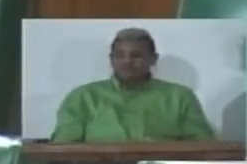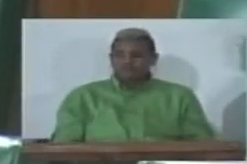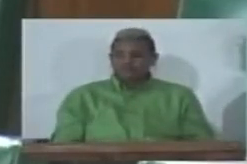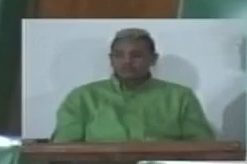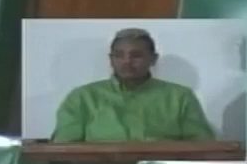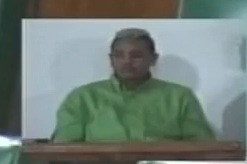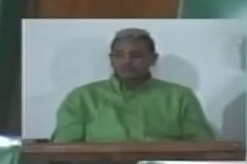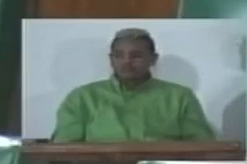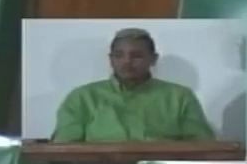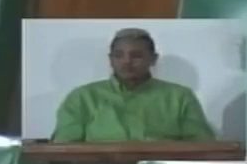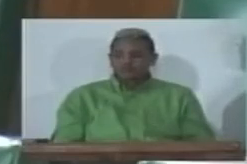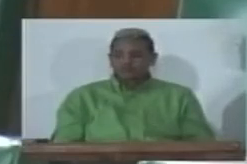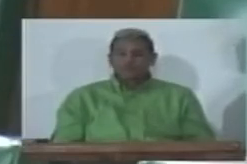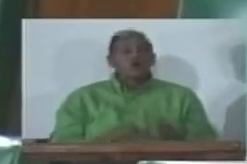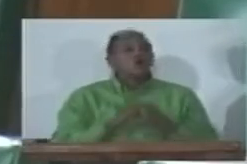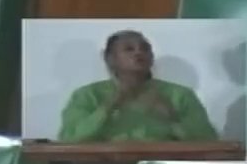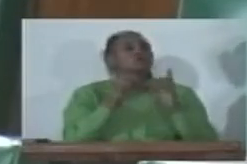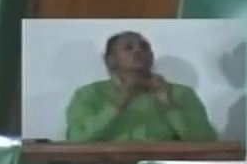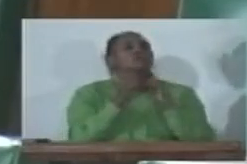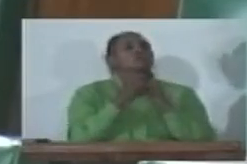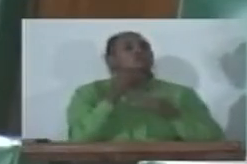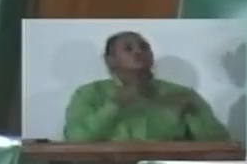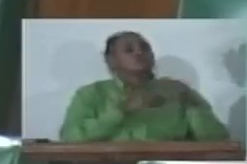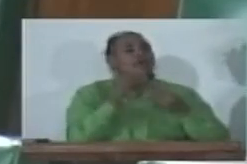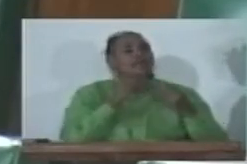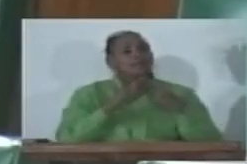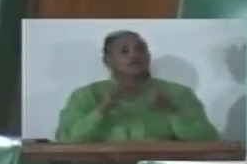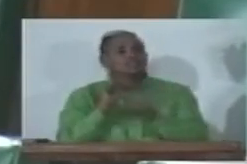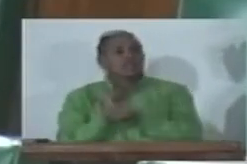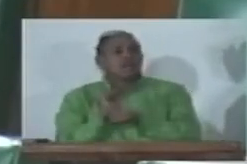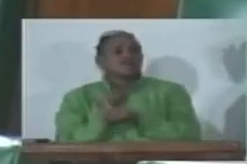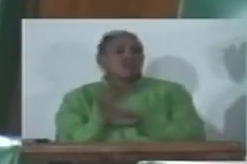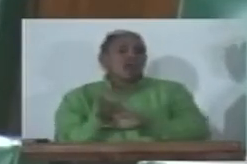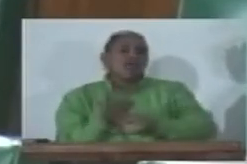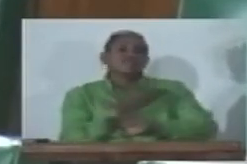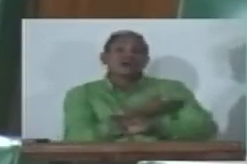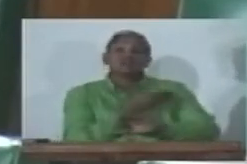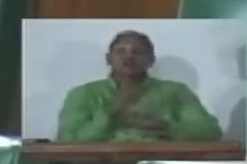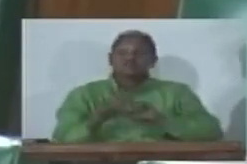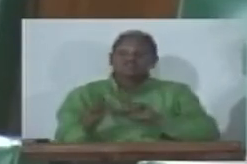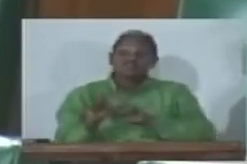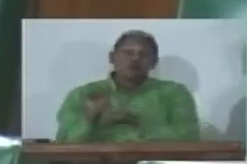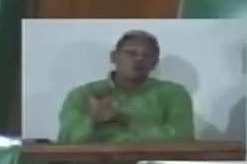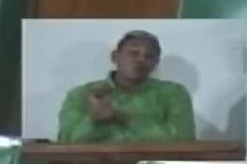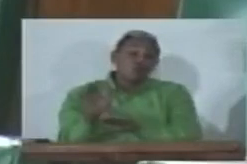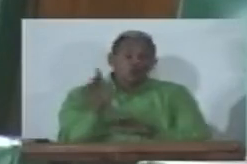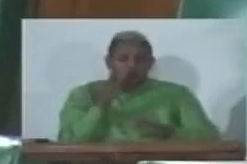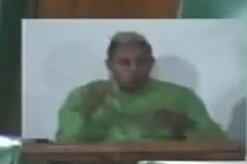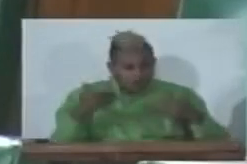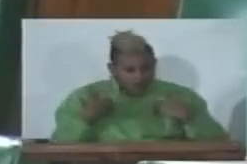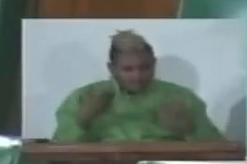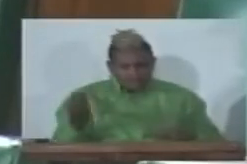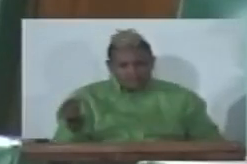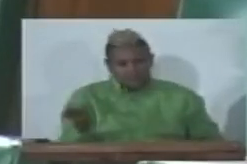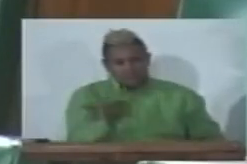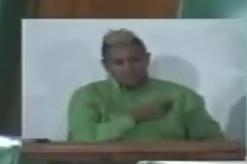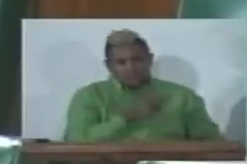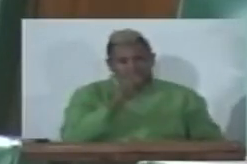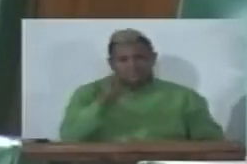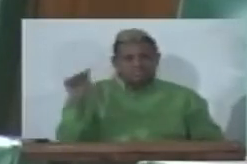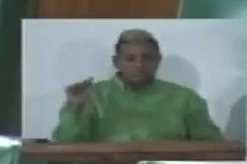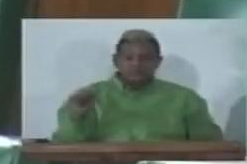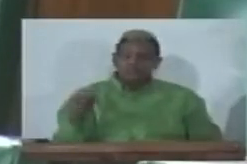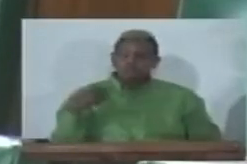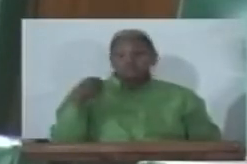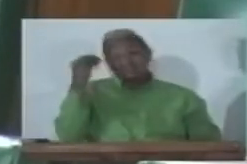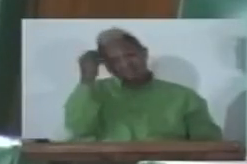the training and career advancement of workers living with disability. And let me say